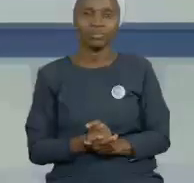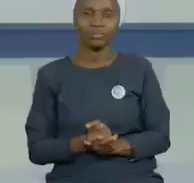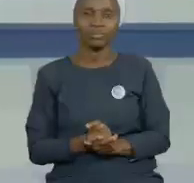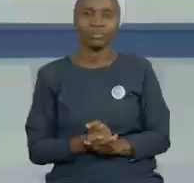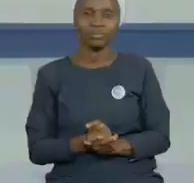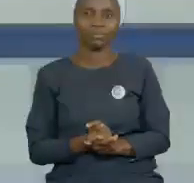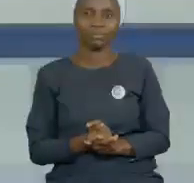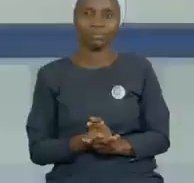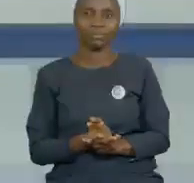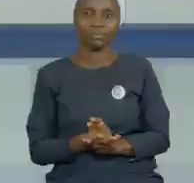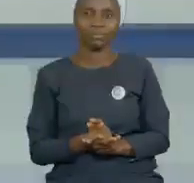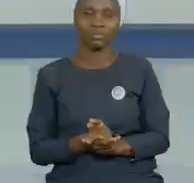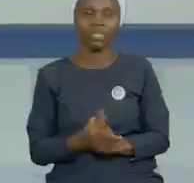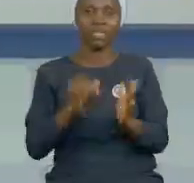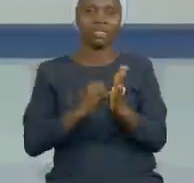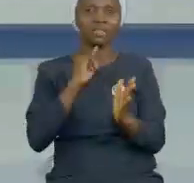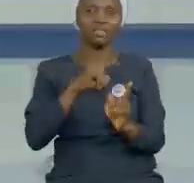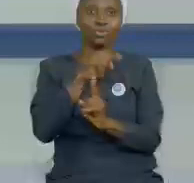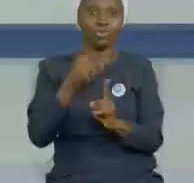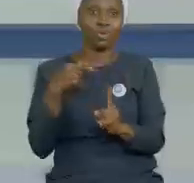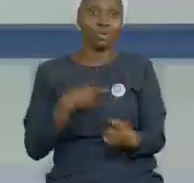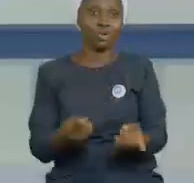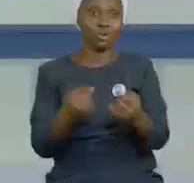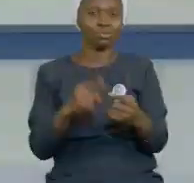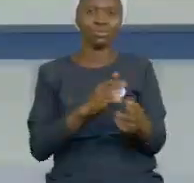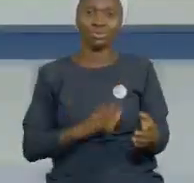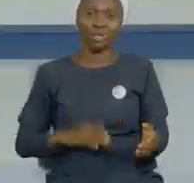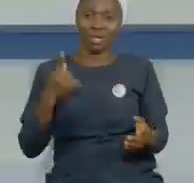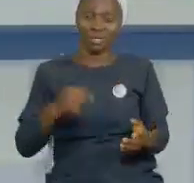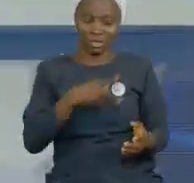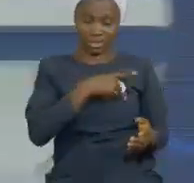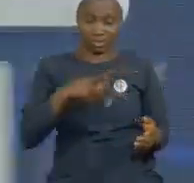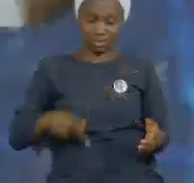It's when we come to Christ, the Prince of Peace,